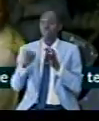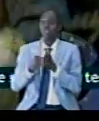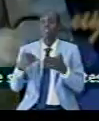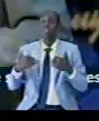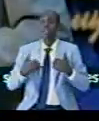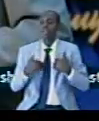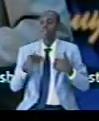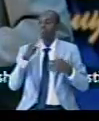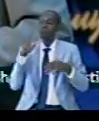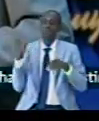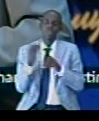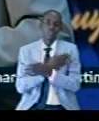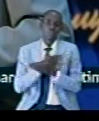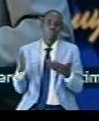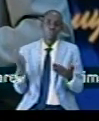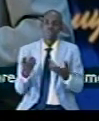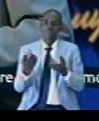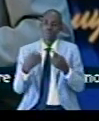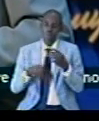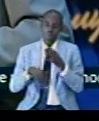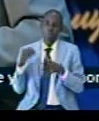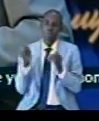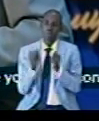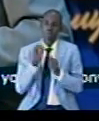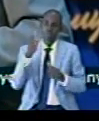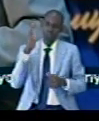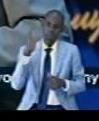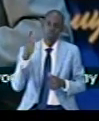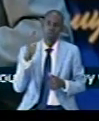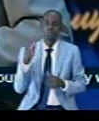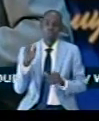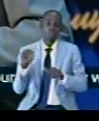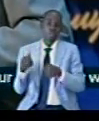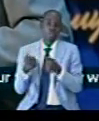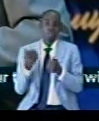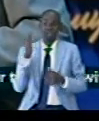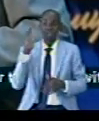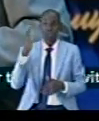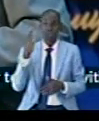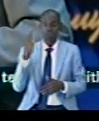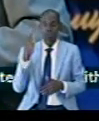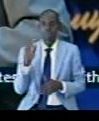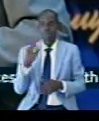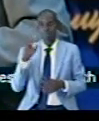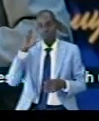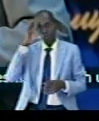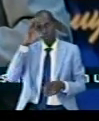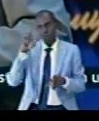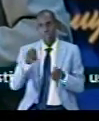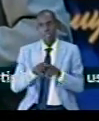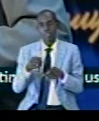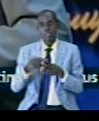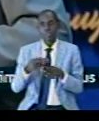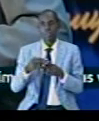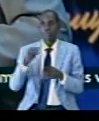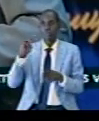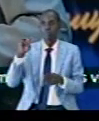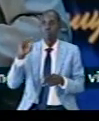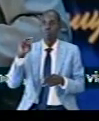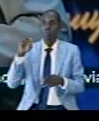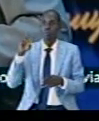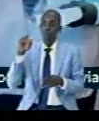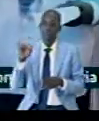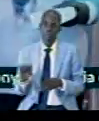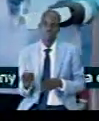your testimony. Beside me is Brother Monday Basi from Lege Village in Odigbo